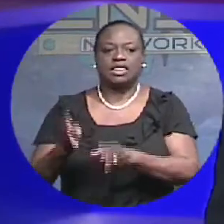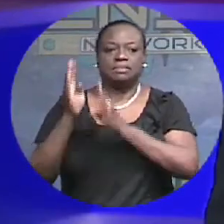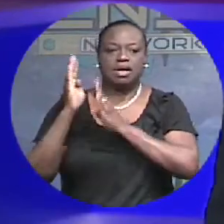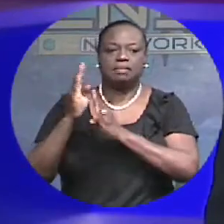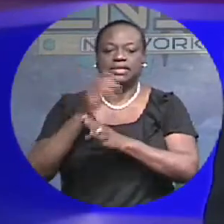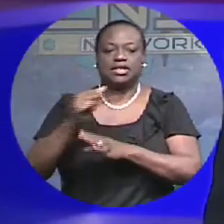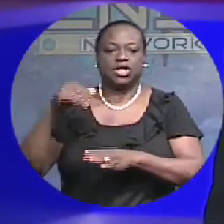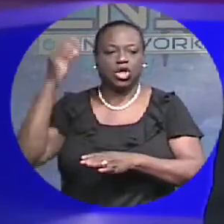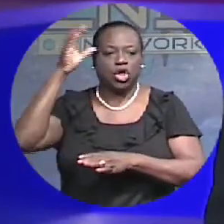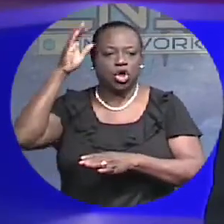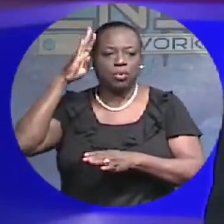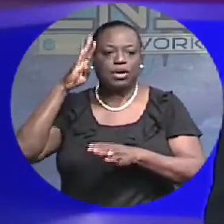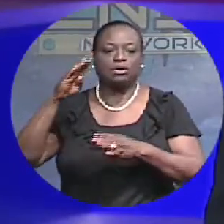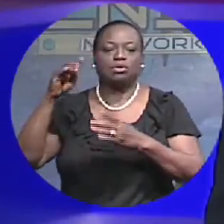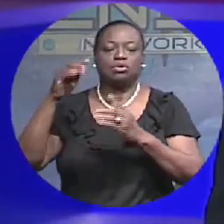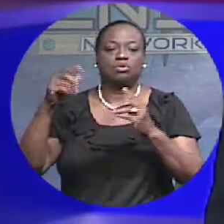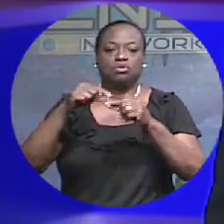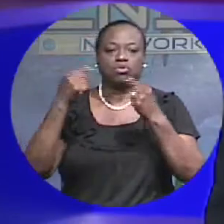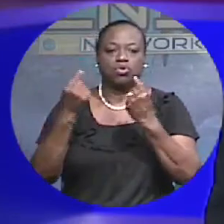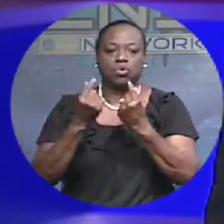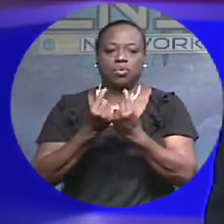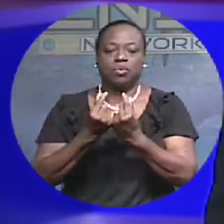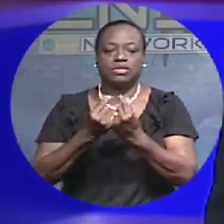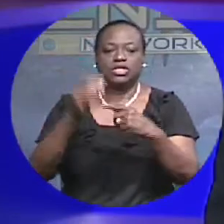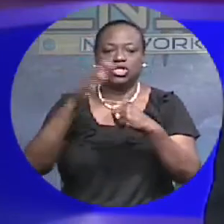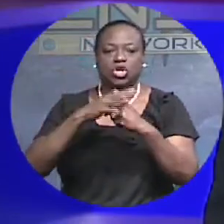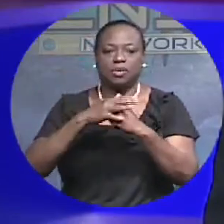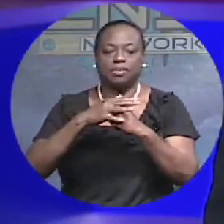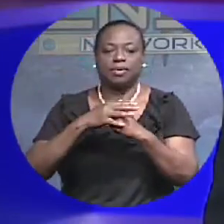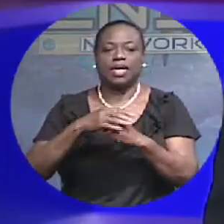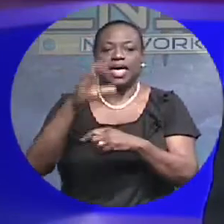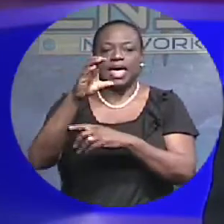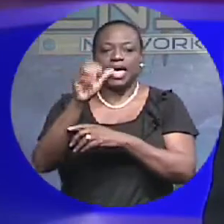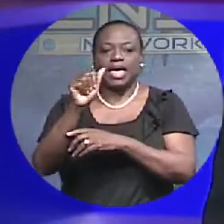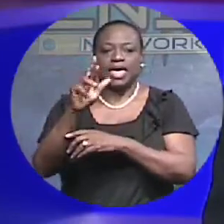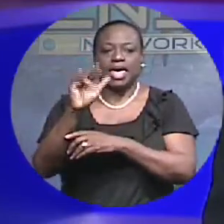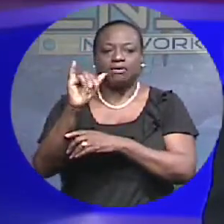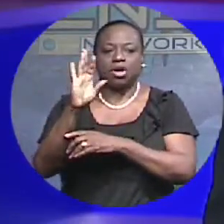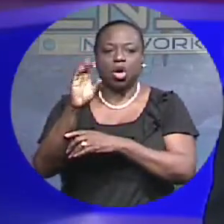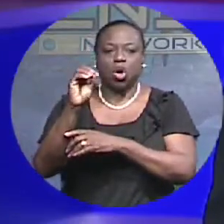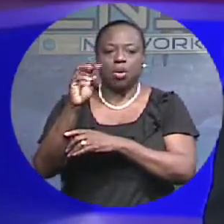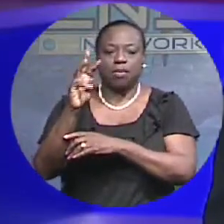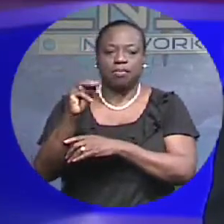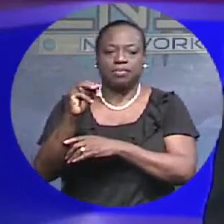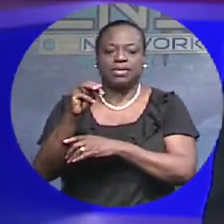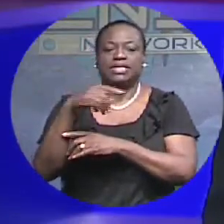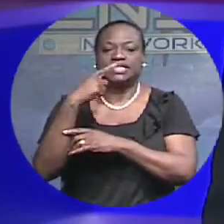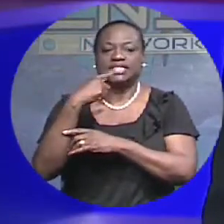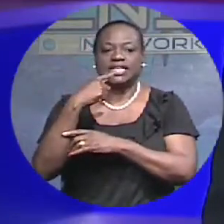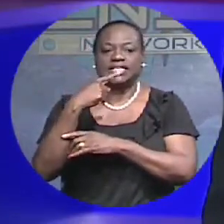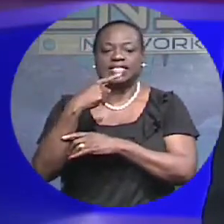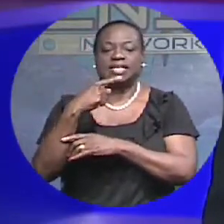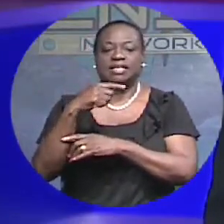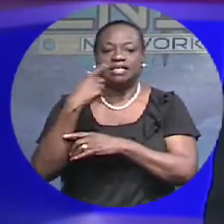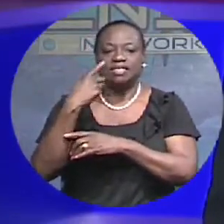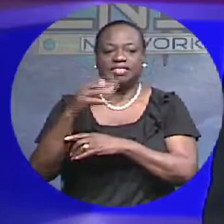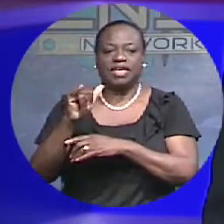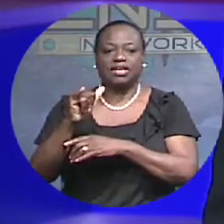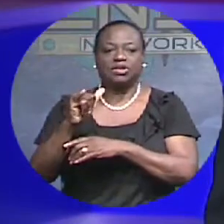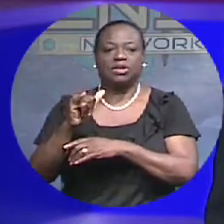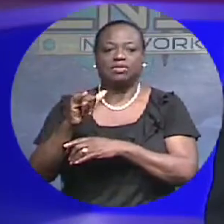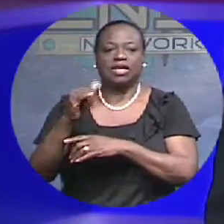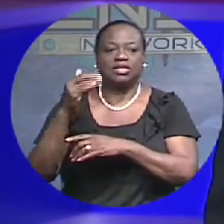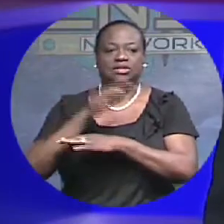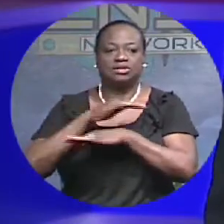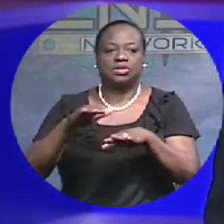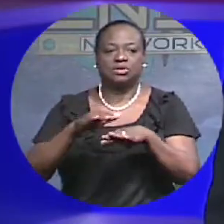hours ago, CARICOM counterparts issued a statement saying they deplore the threatened economic boycott of the country and attacks on the